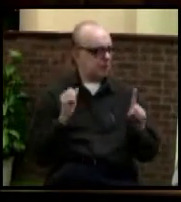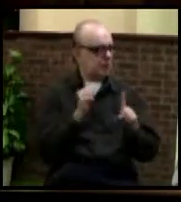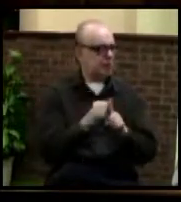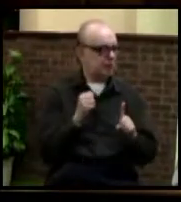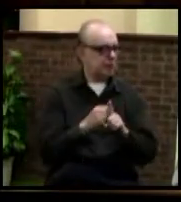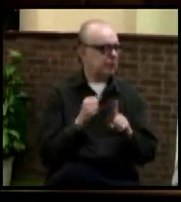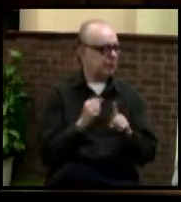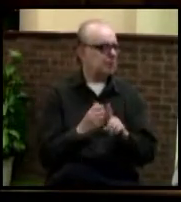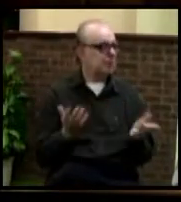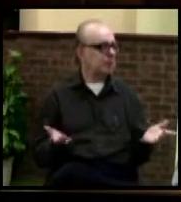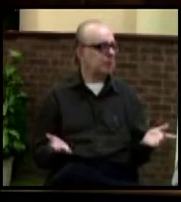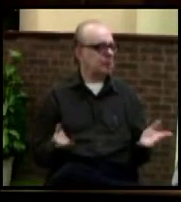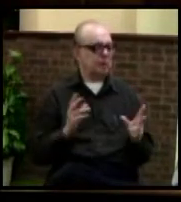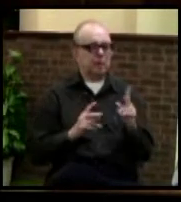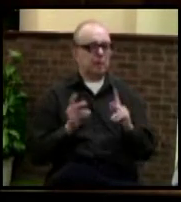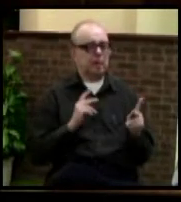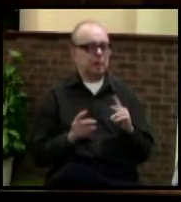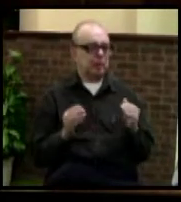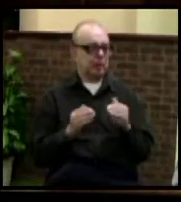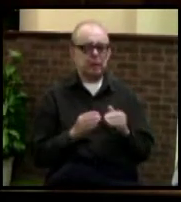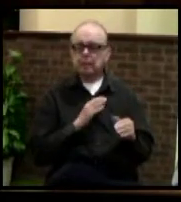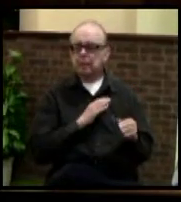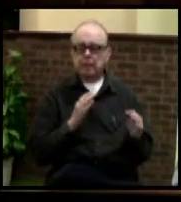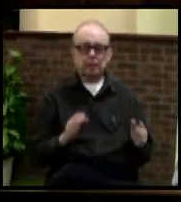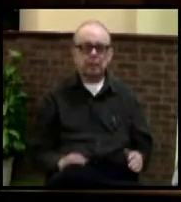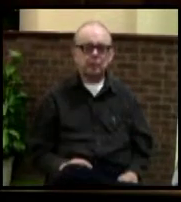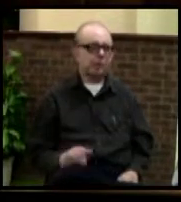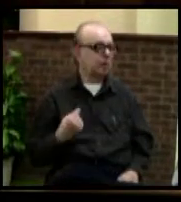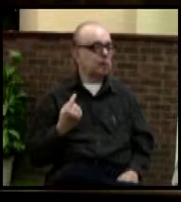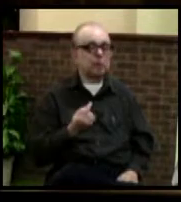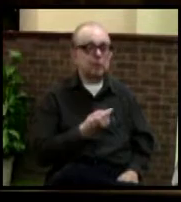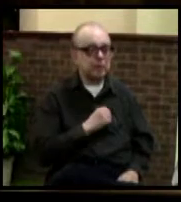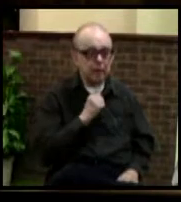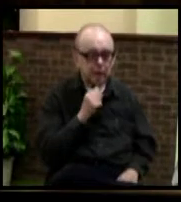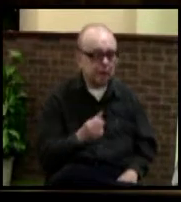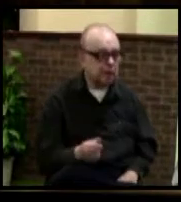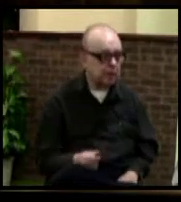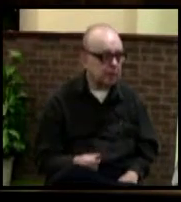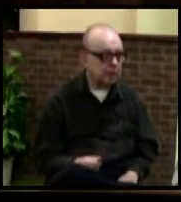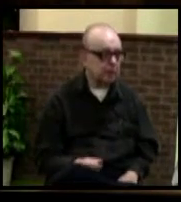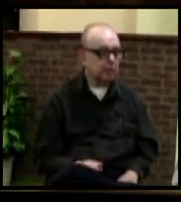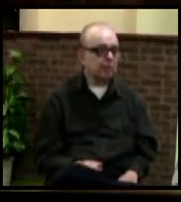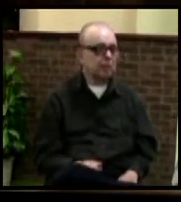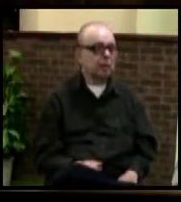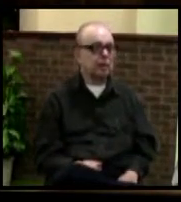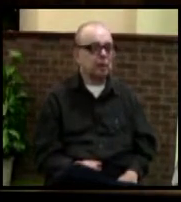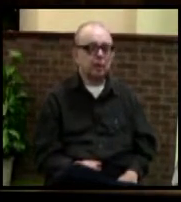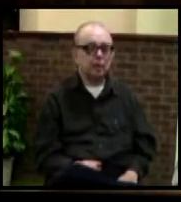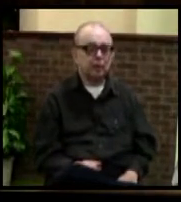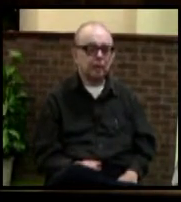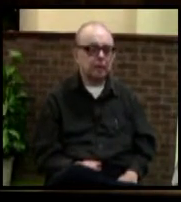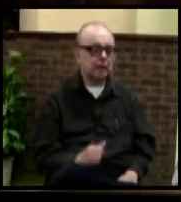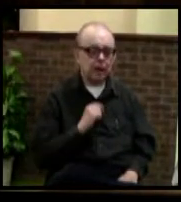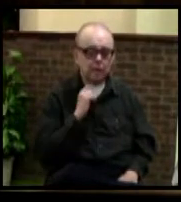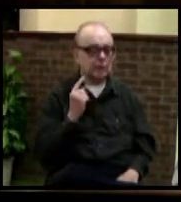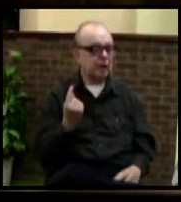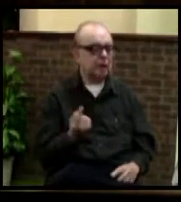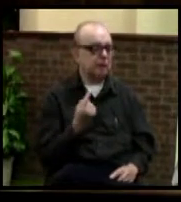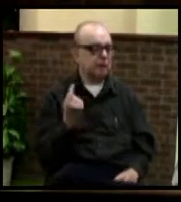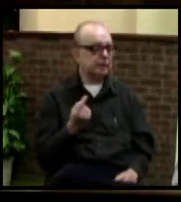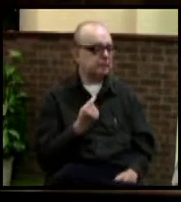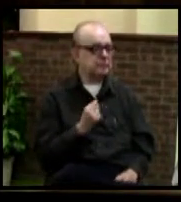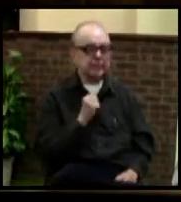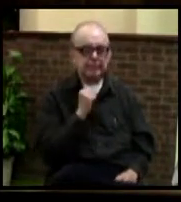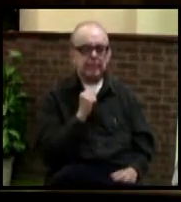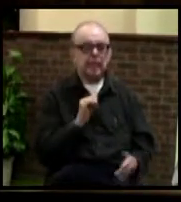with. And people are, you know, even as Christians, we're not prone or